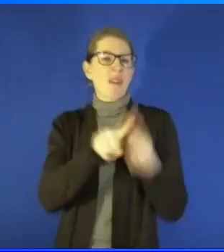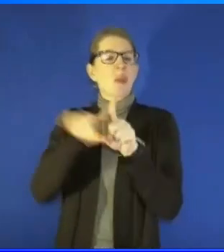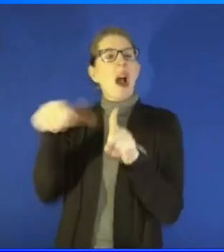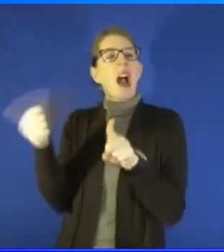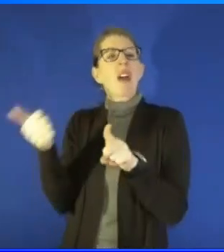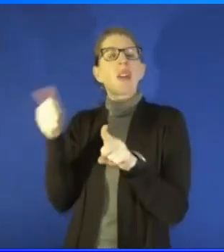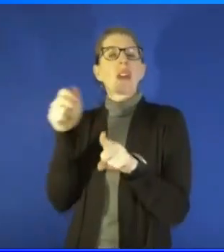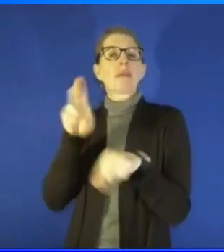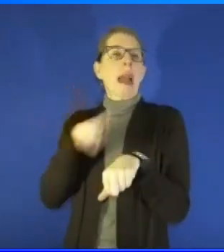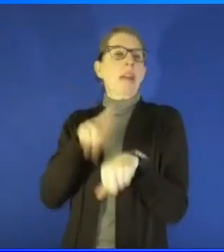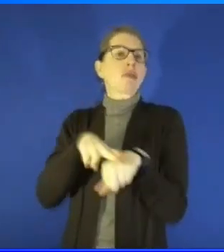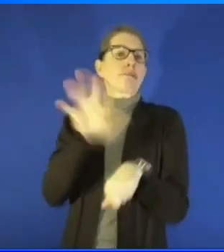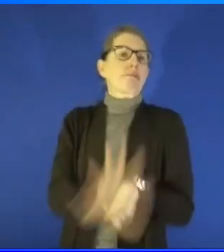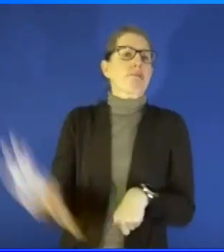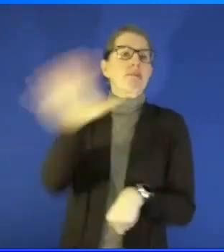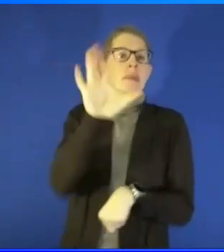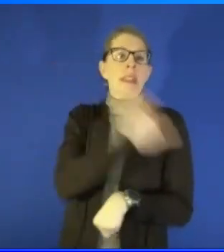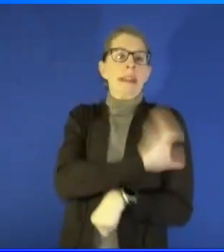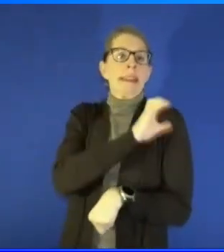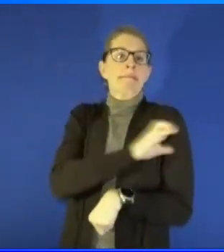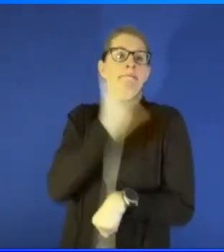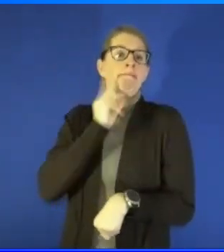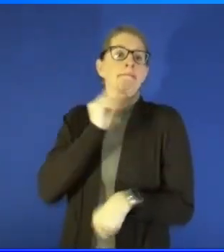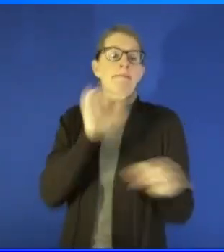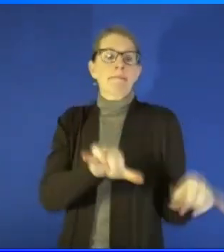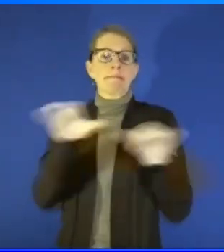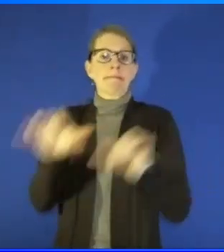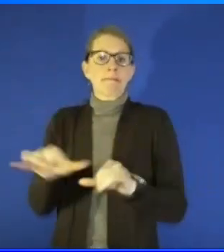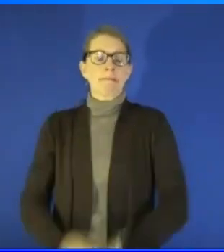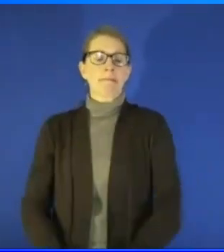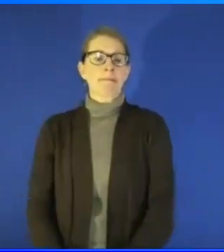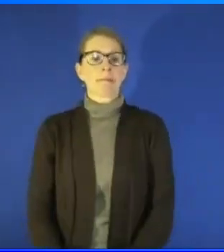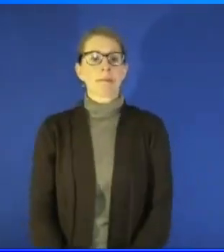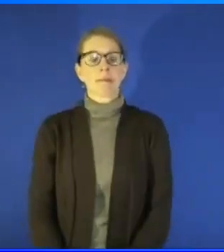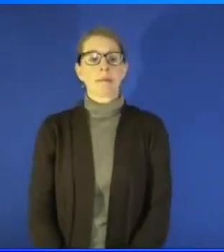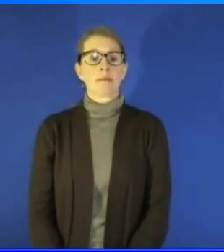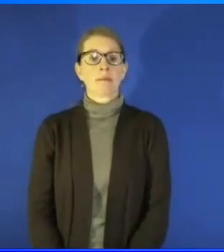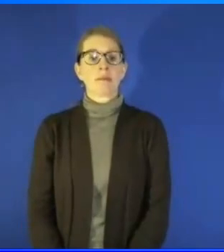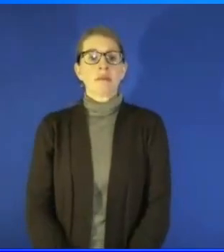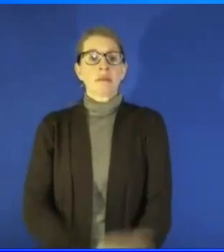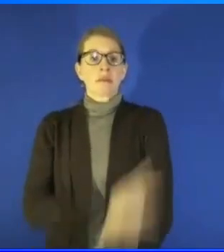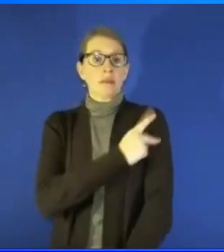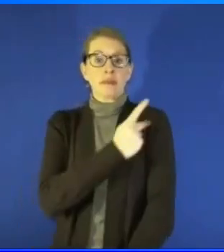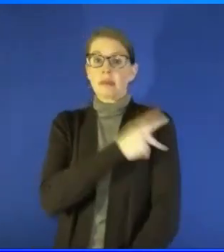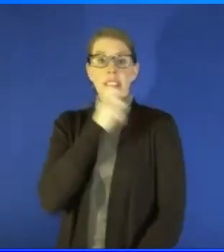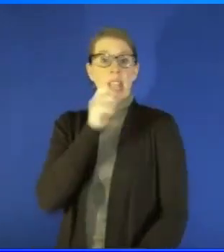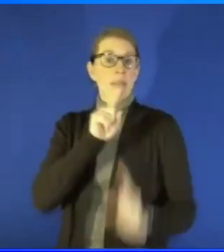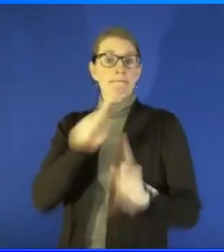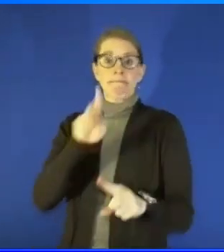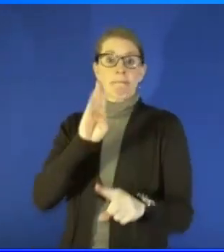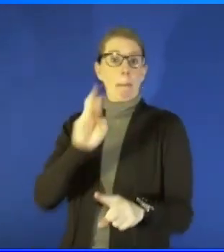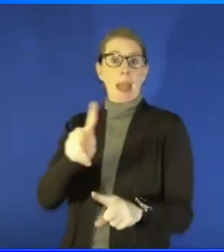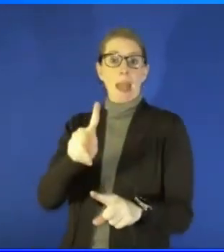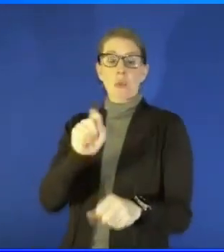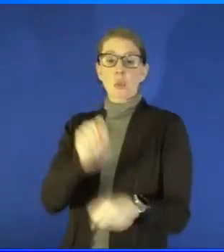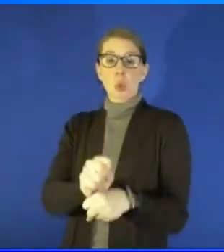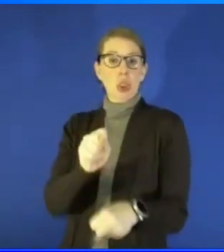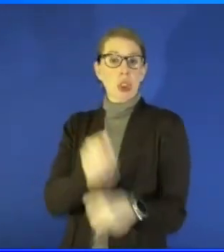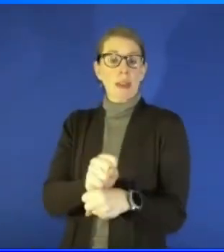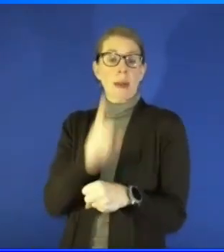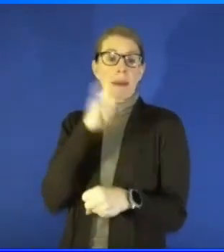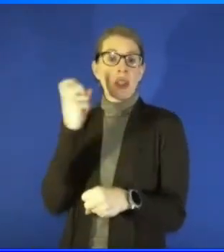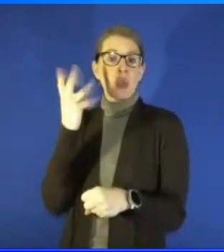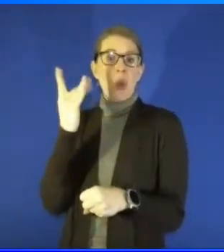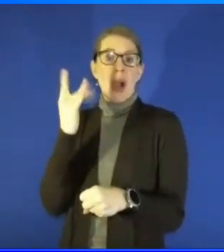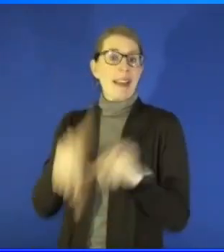country, is that it can be quite disabling. So patients aren't returning to work because they just can't